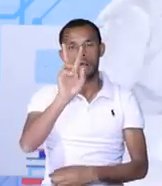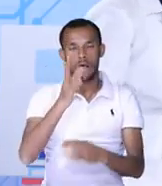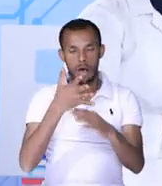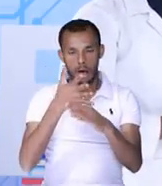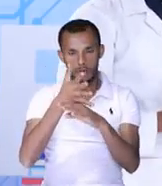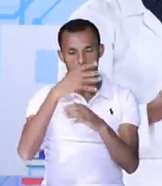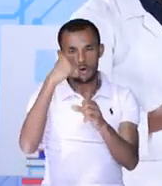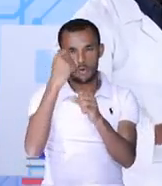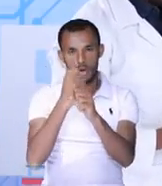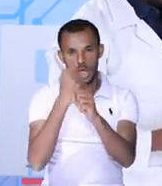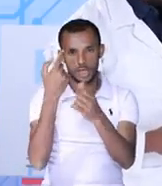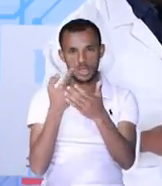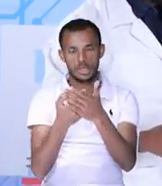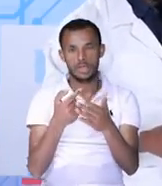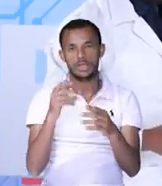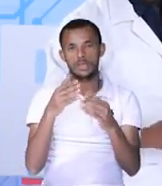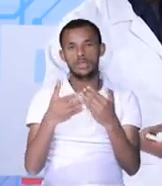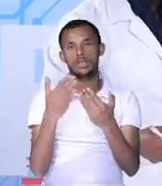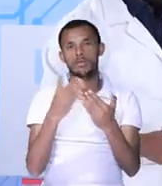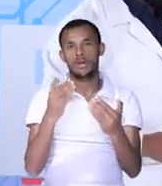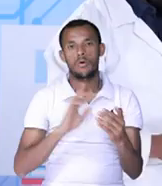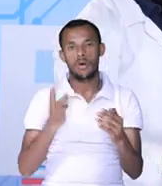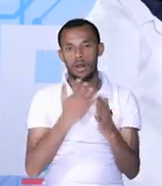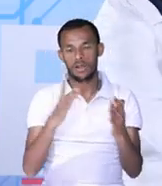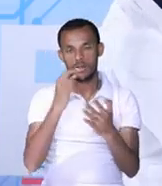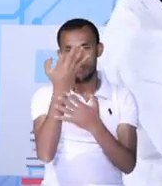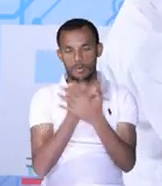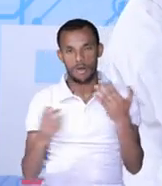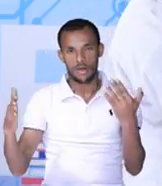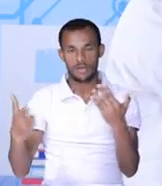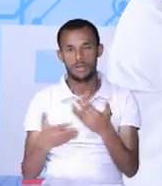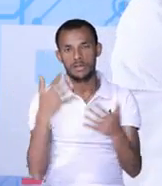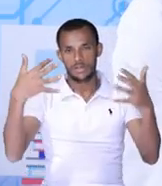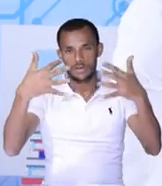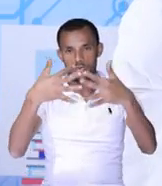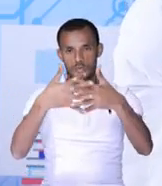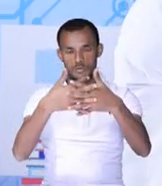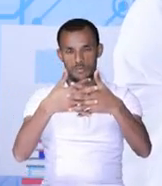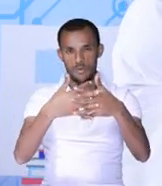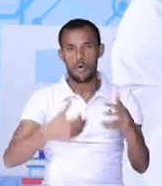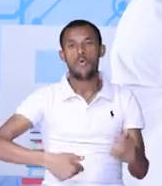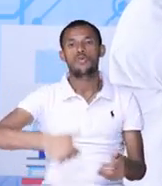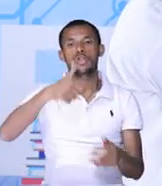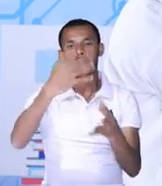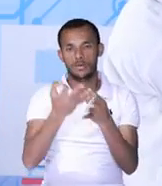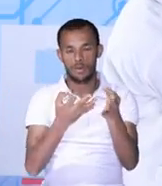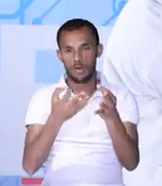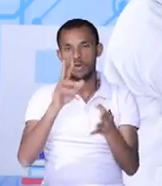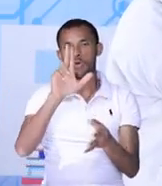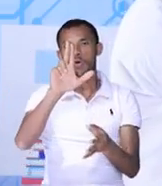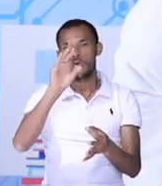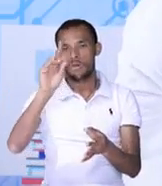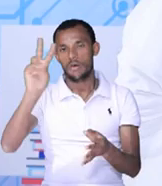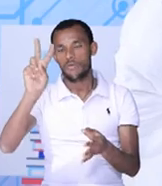doing this, simply you can remember the formula easily. The integration of the original expression u dv will be, it